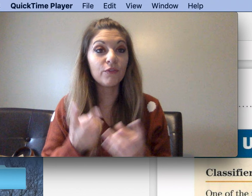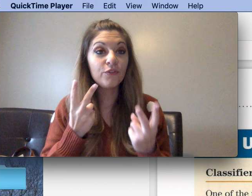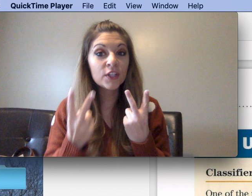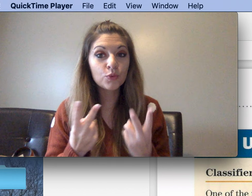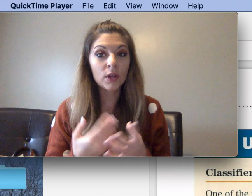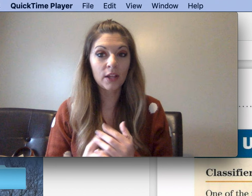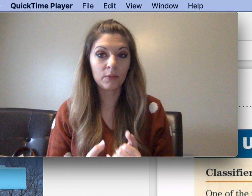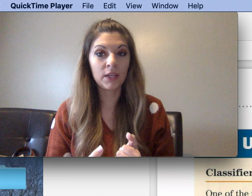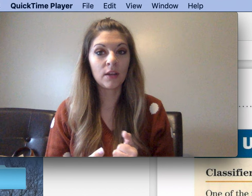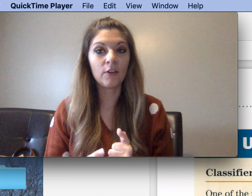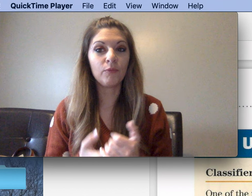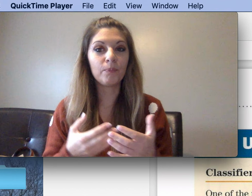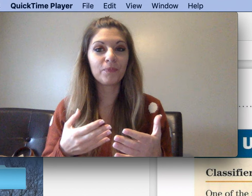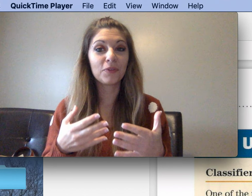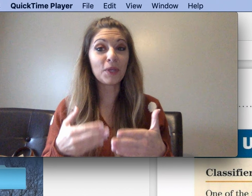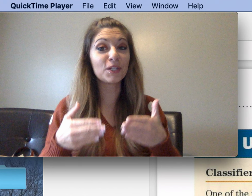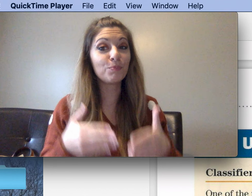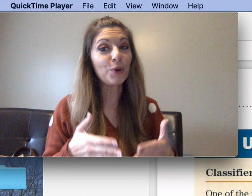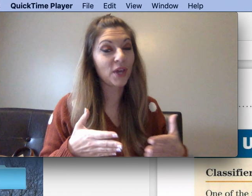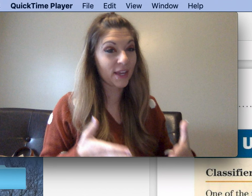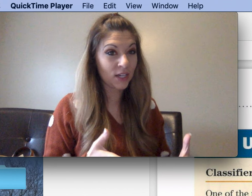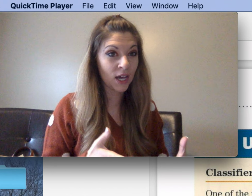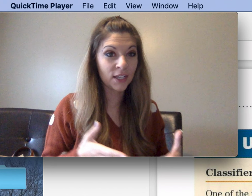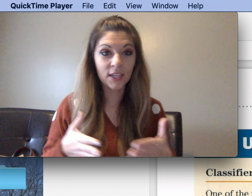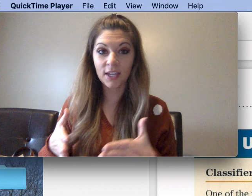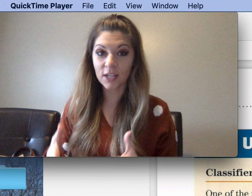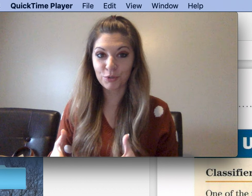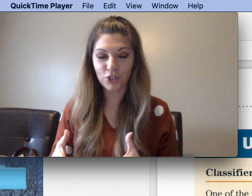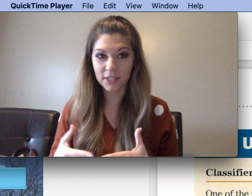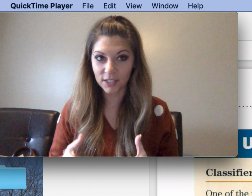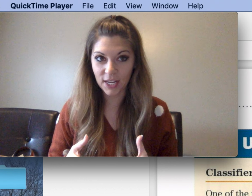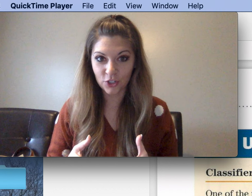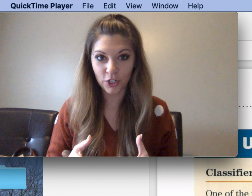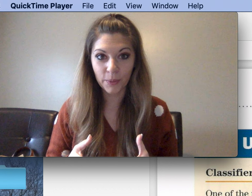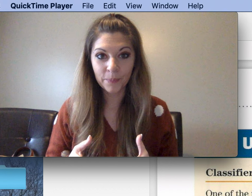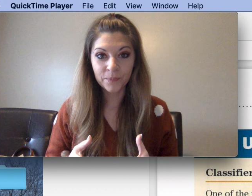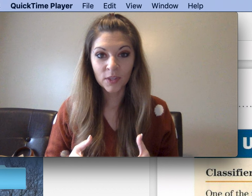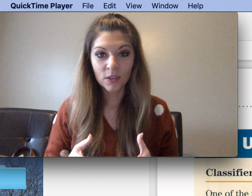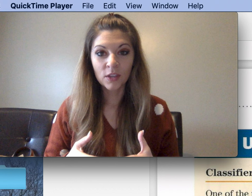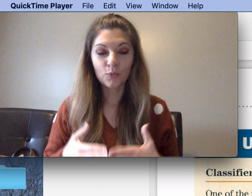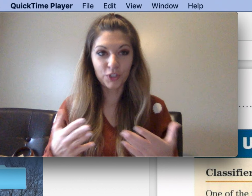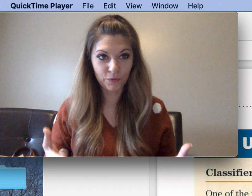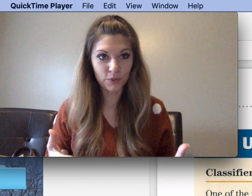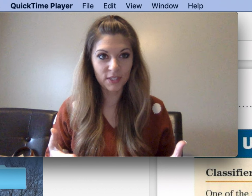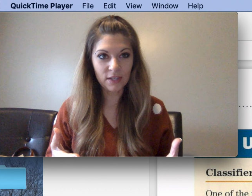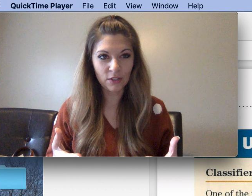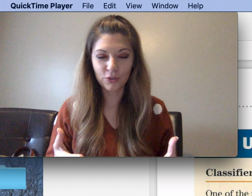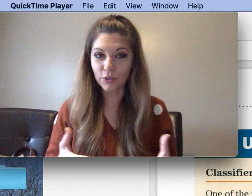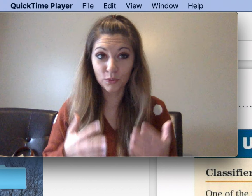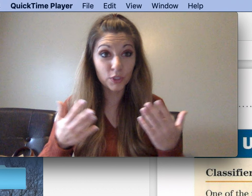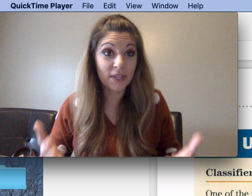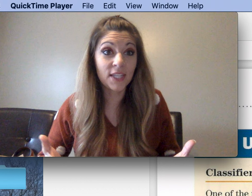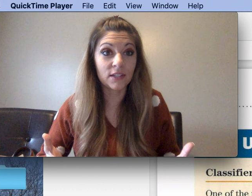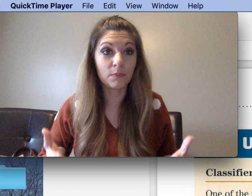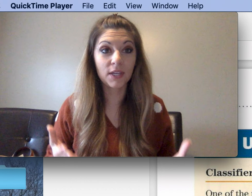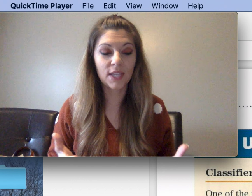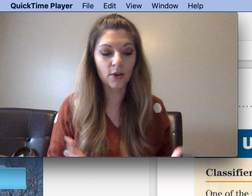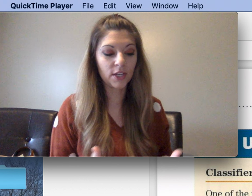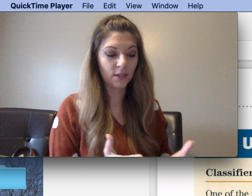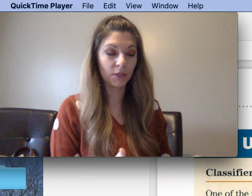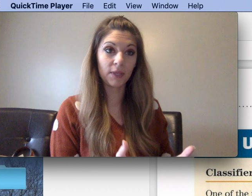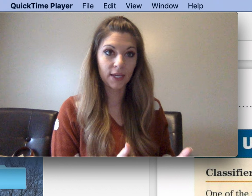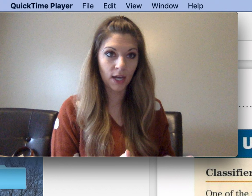the most visual element that is both iconic and abstract in nature, which confuses ASL students, which makes sense,